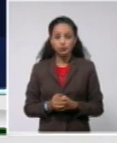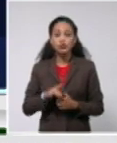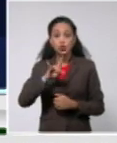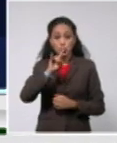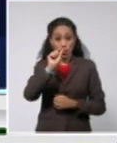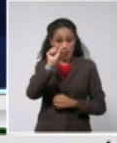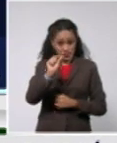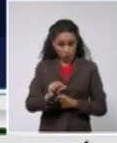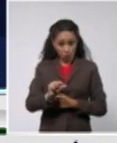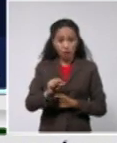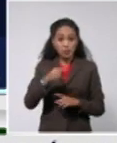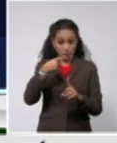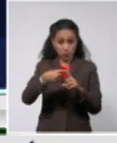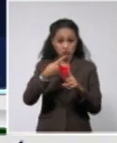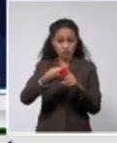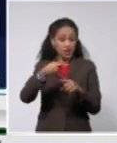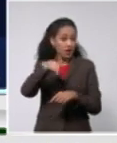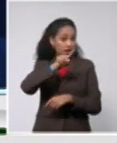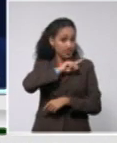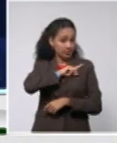female, representing